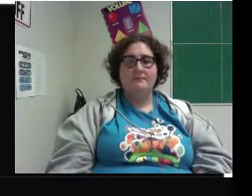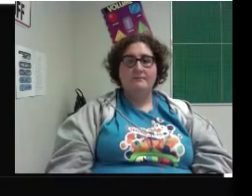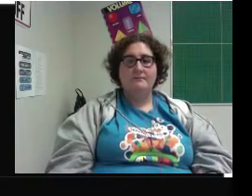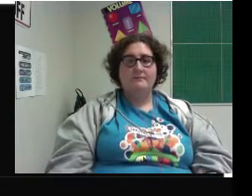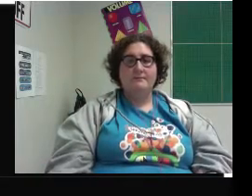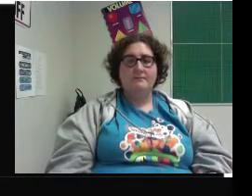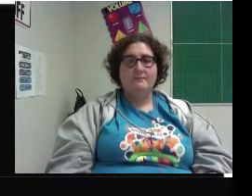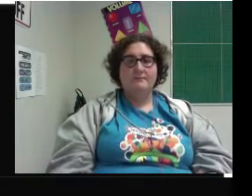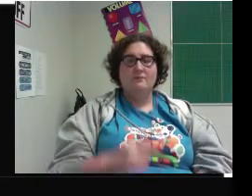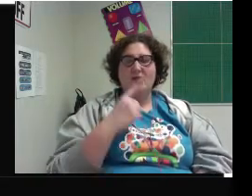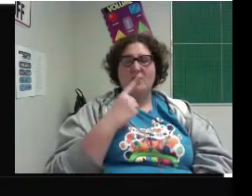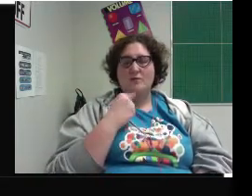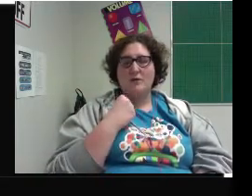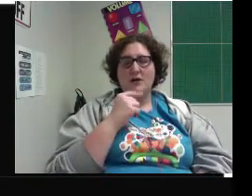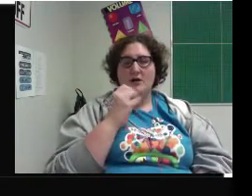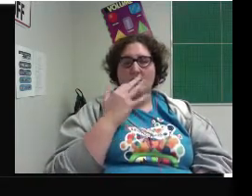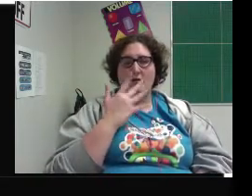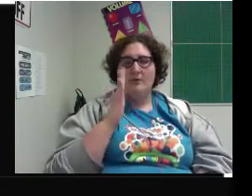We'll do this in red.